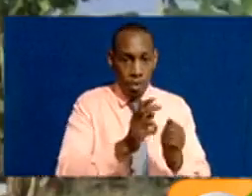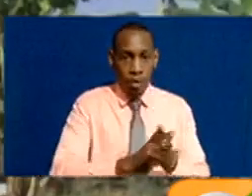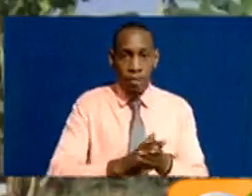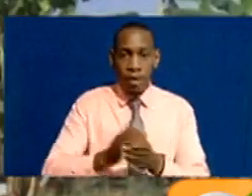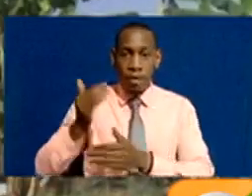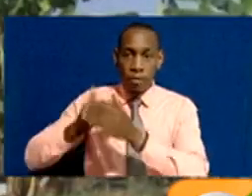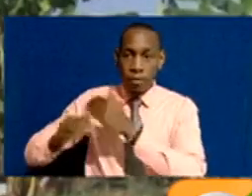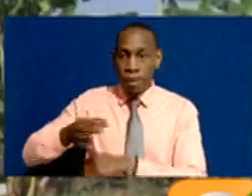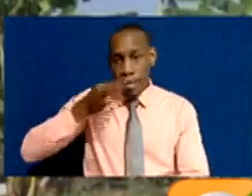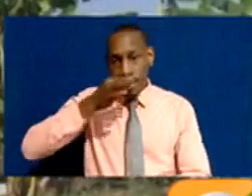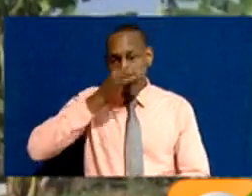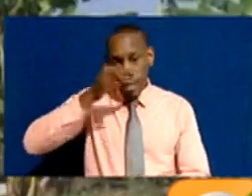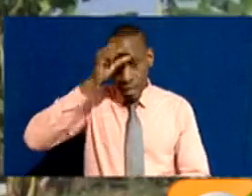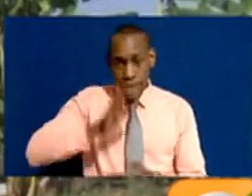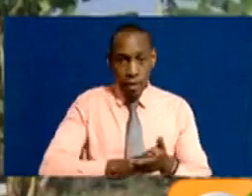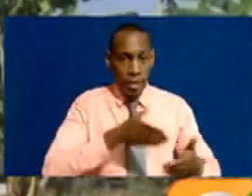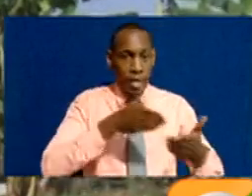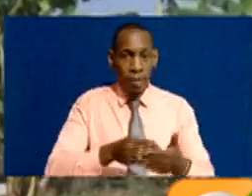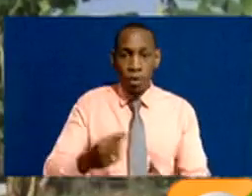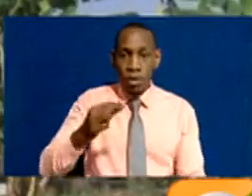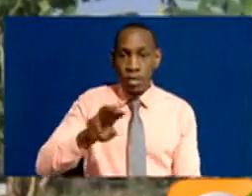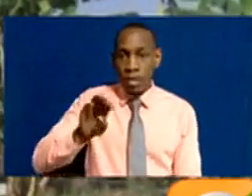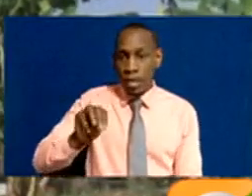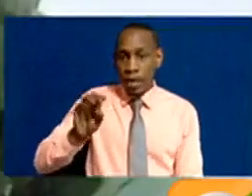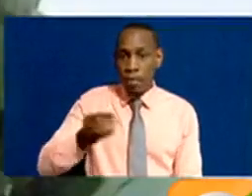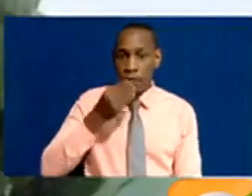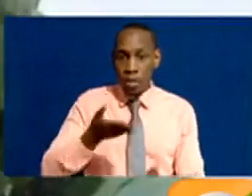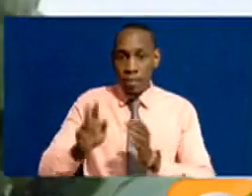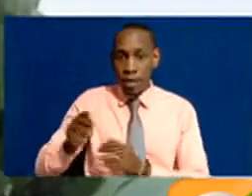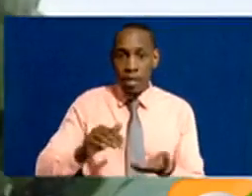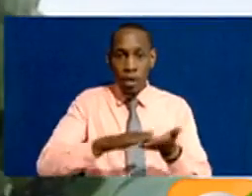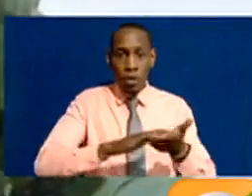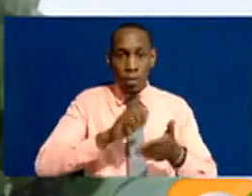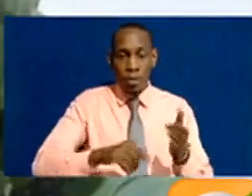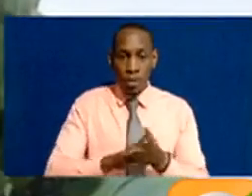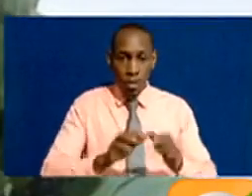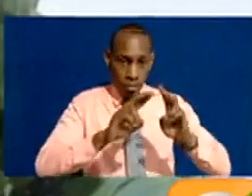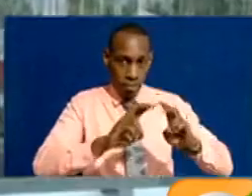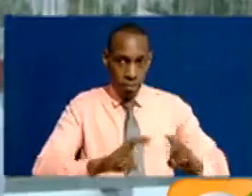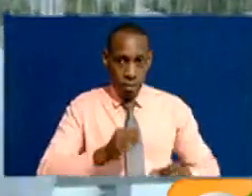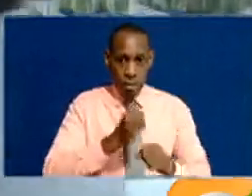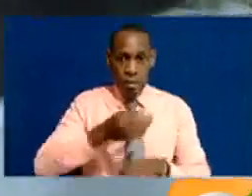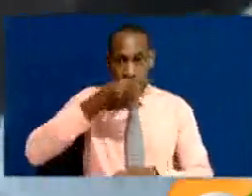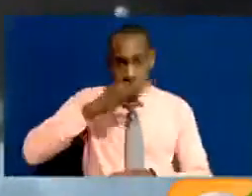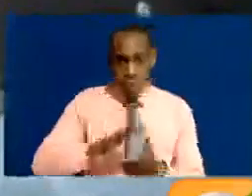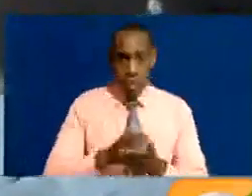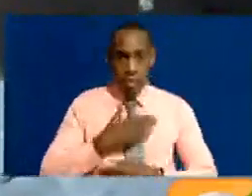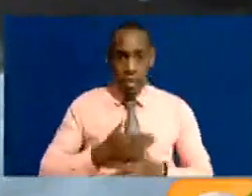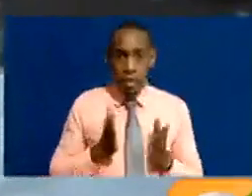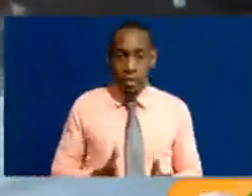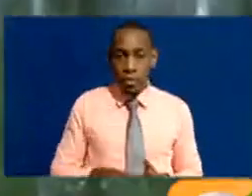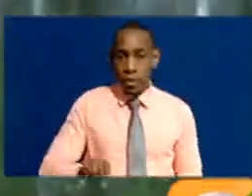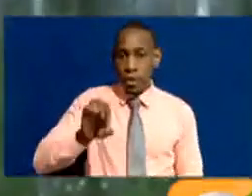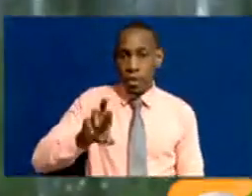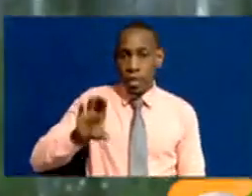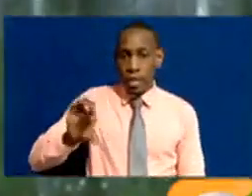the then Kibaki-led government banned GMO foods in Kenya on the strength of a study conducted by French scientist Eric